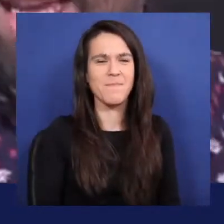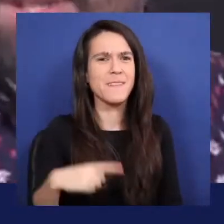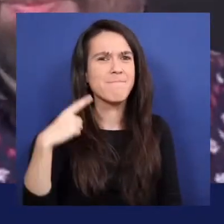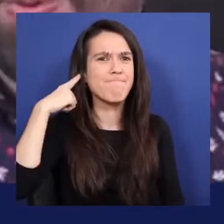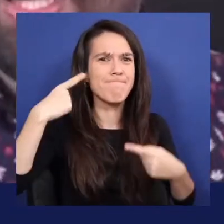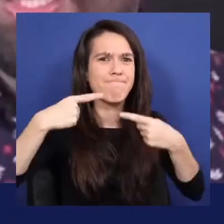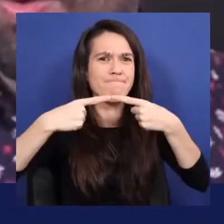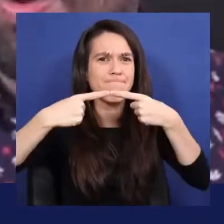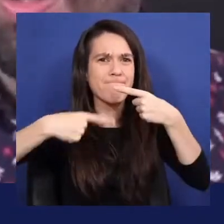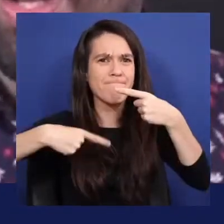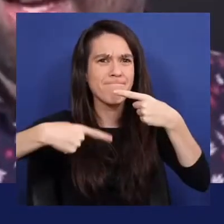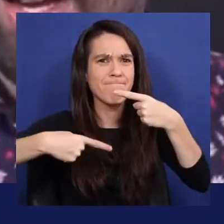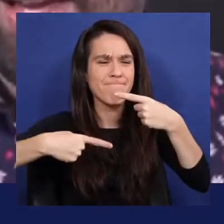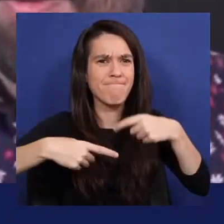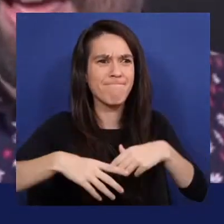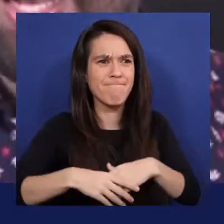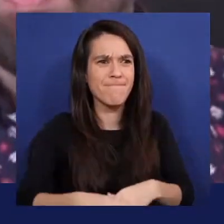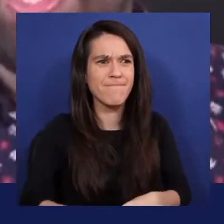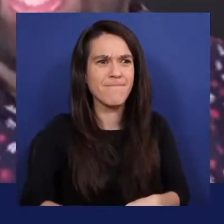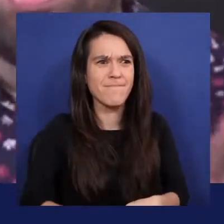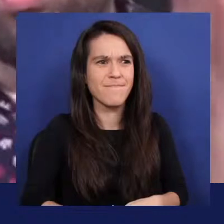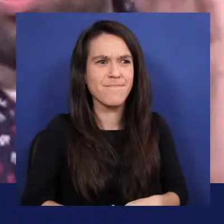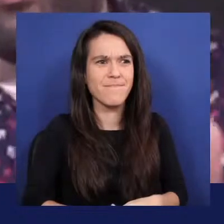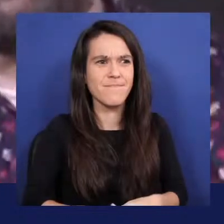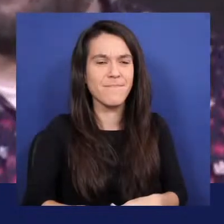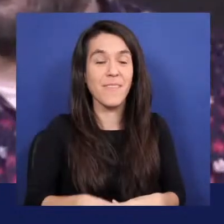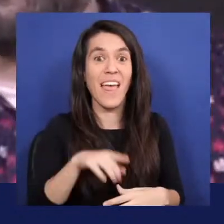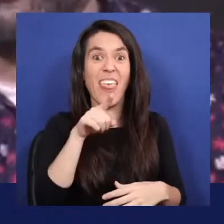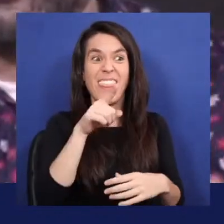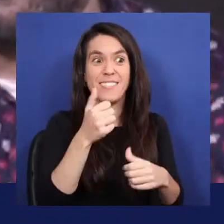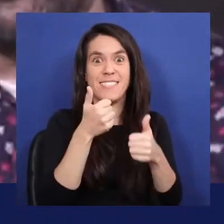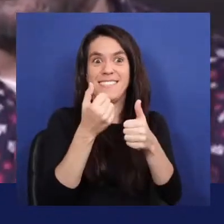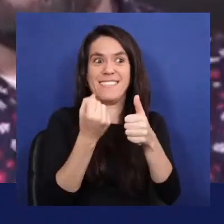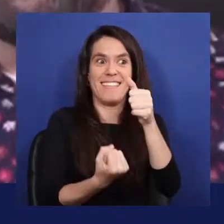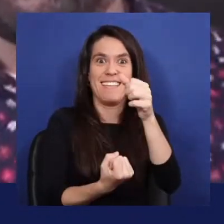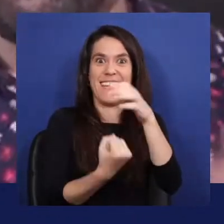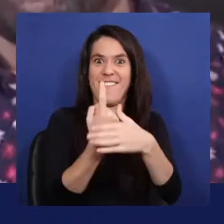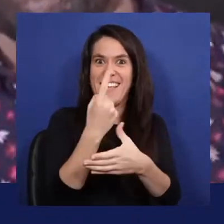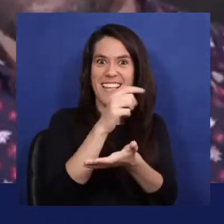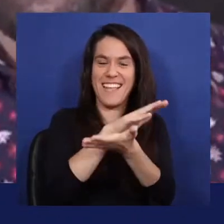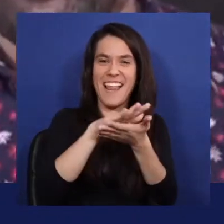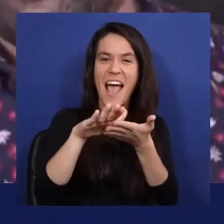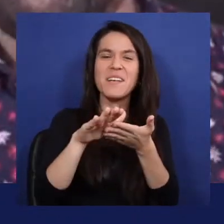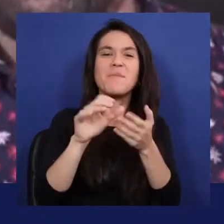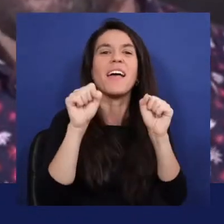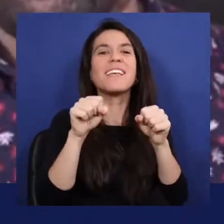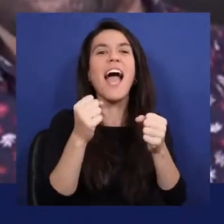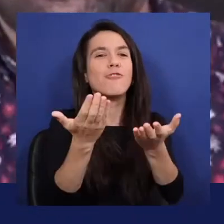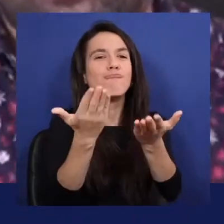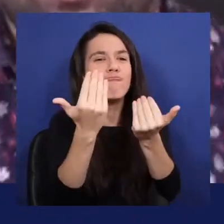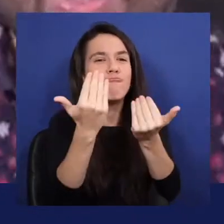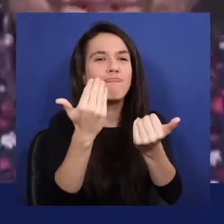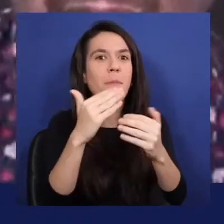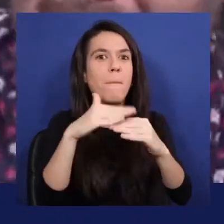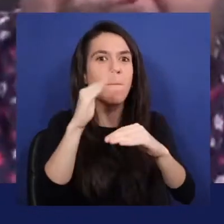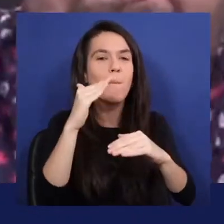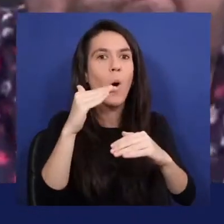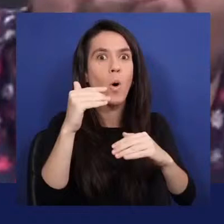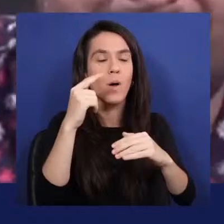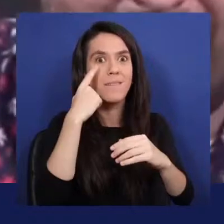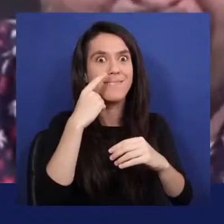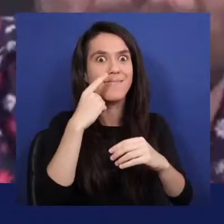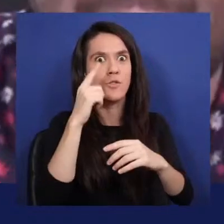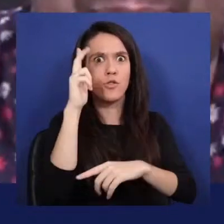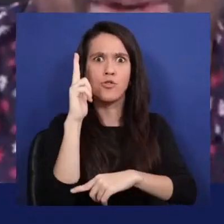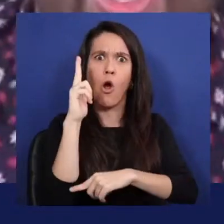Yeah, I mean, that was a pretty cool event. But here's a question for you. Tell us about your journey into getting into AI.